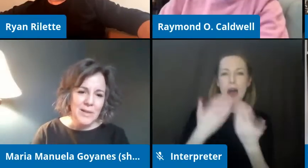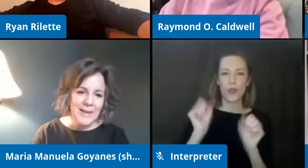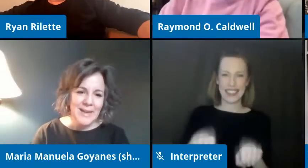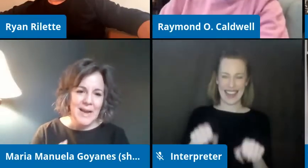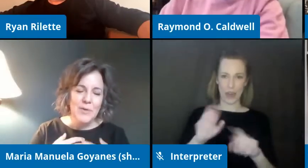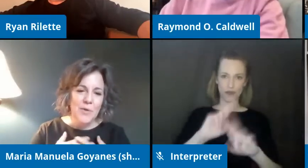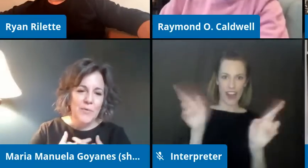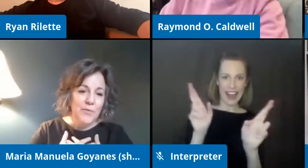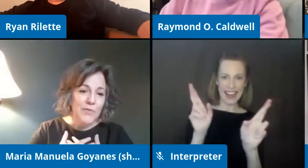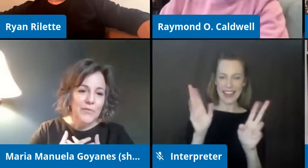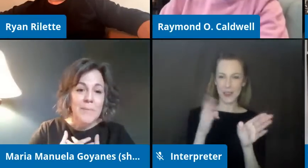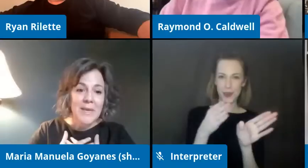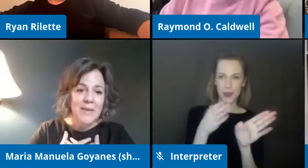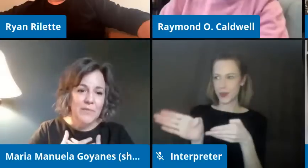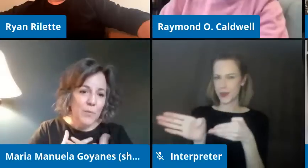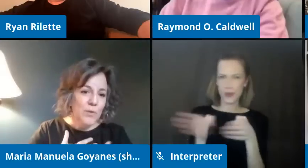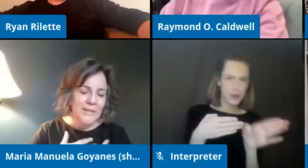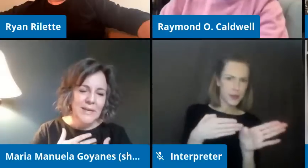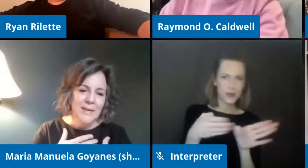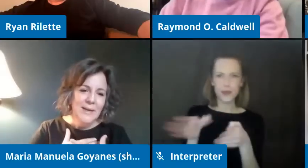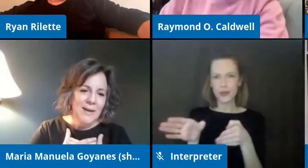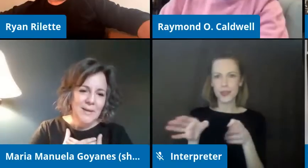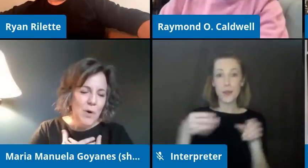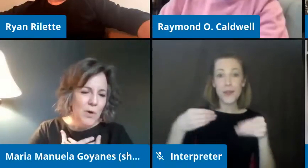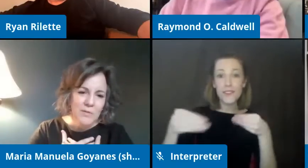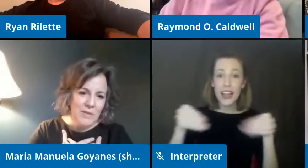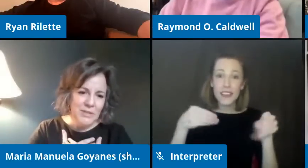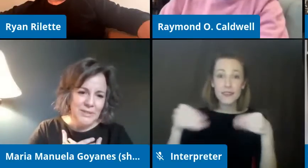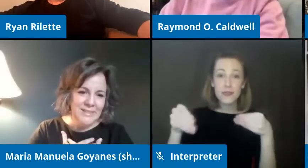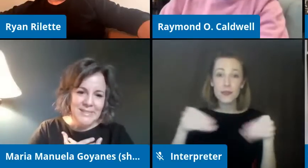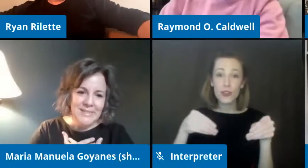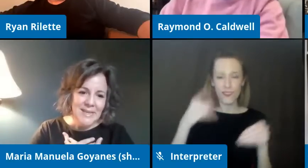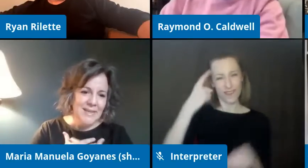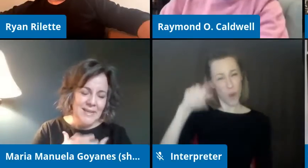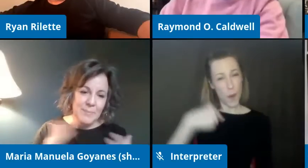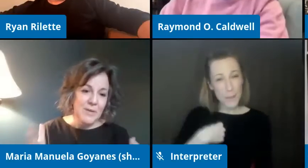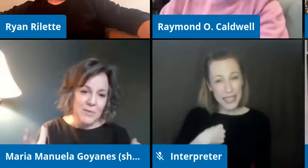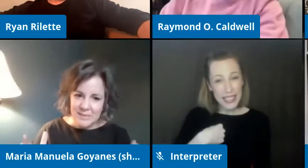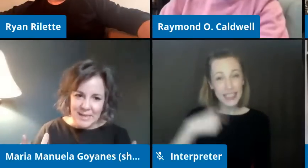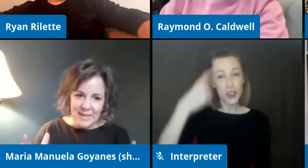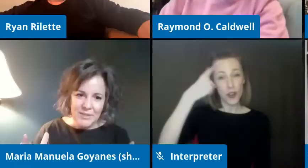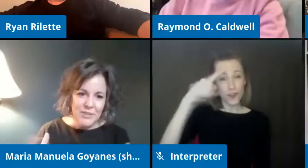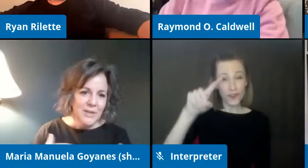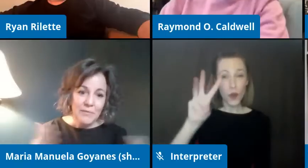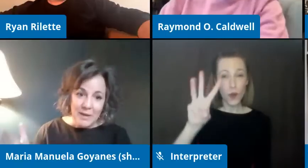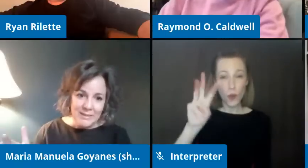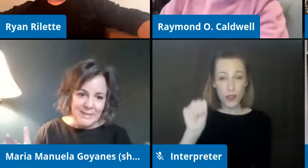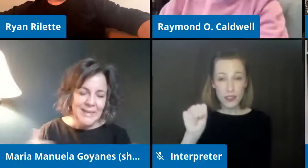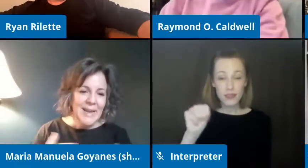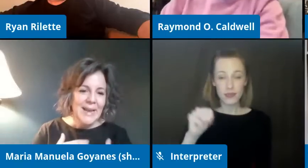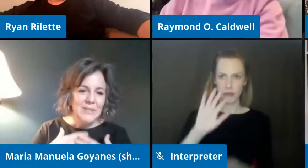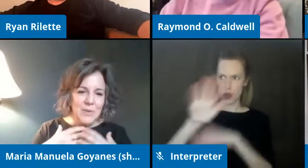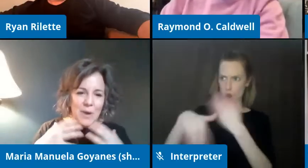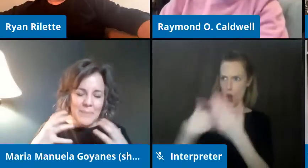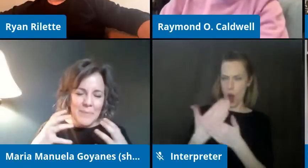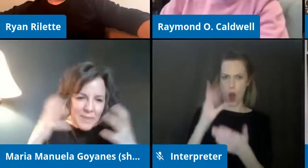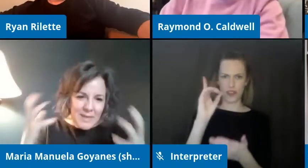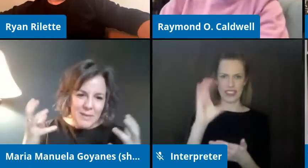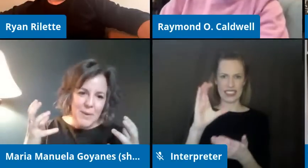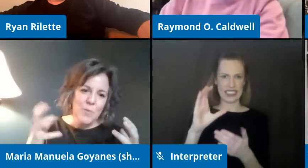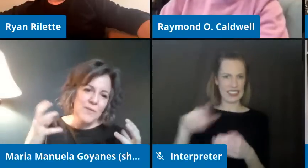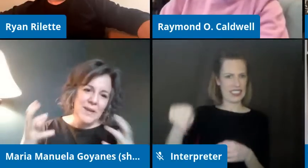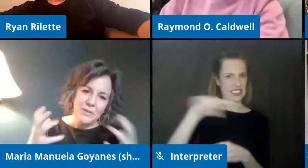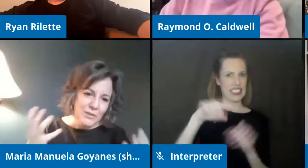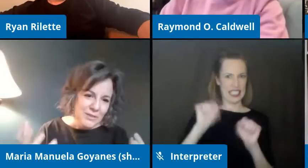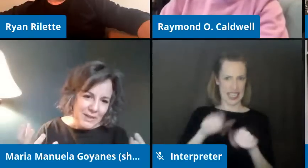think about like, I don't know, for me, for Woolley, all of Washington, D.C. can be our stage, frankly. And so I've been